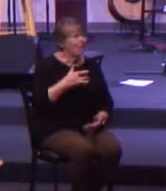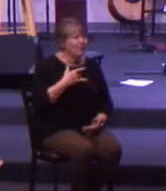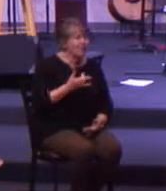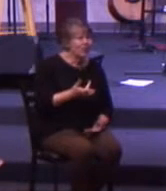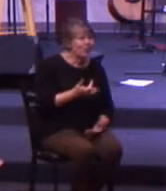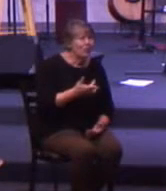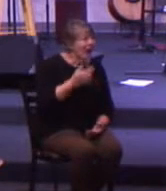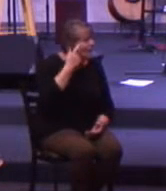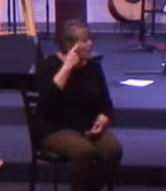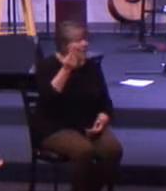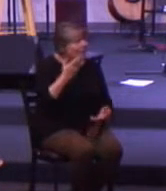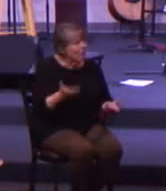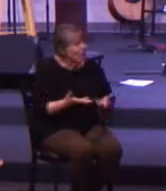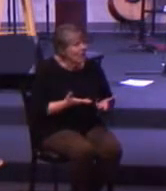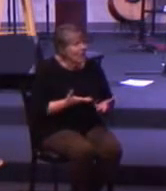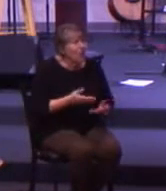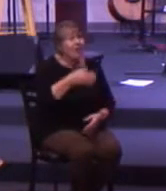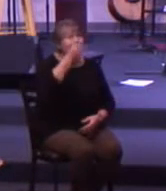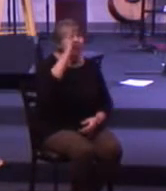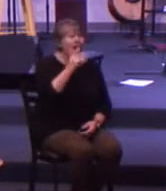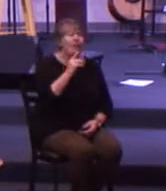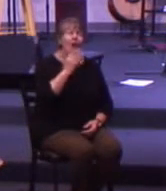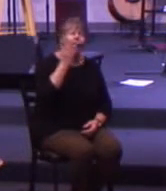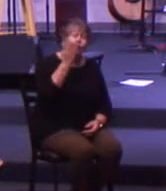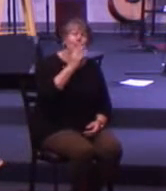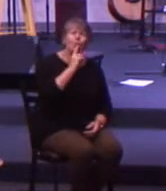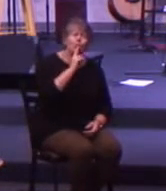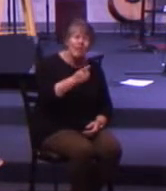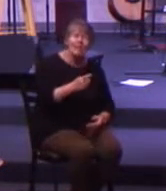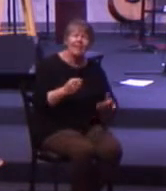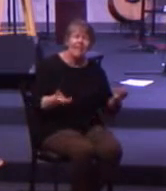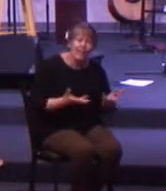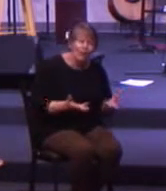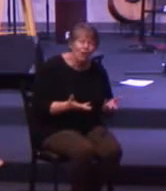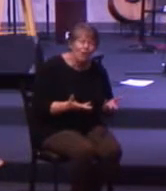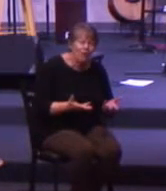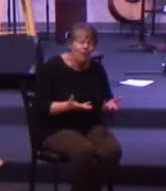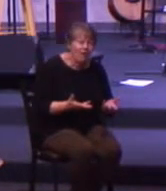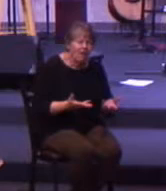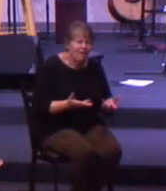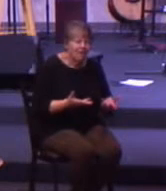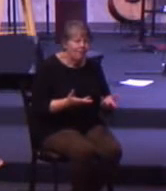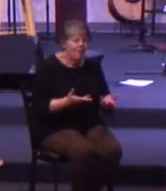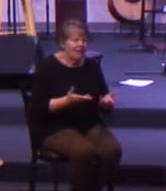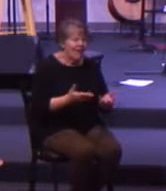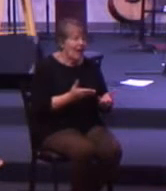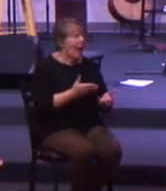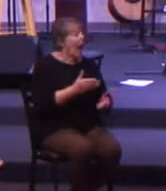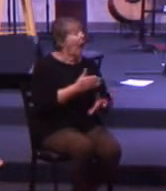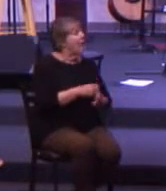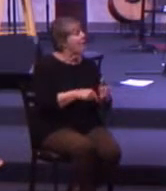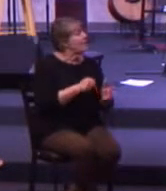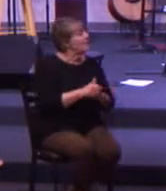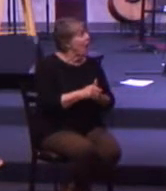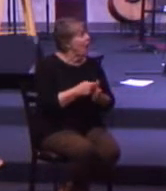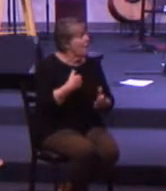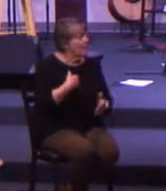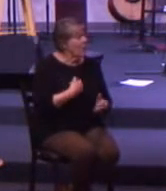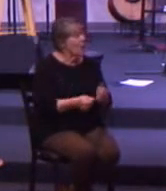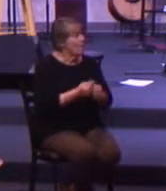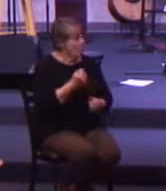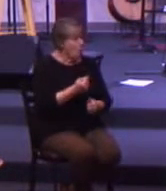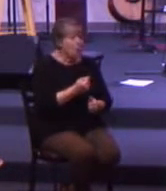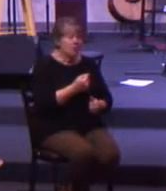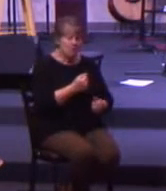you actually here? And we've said that the place in life where we most ask this question is the place